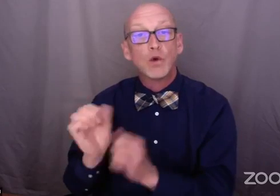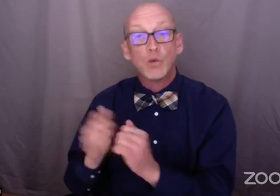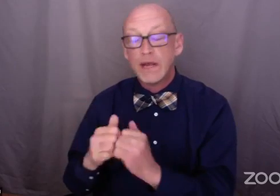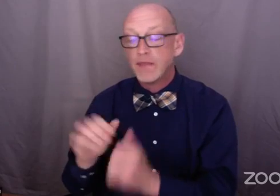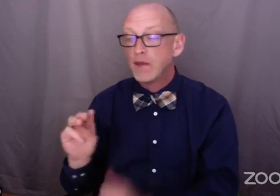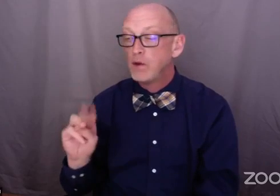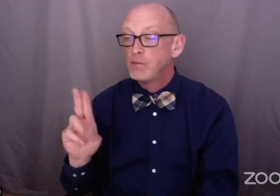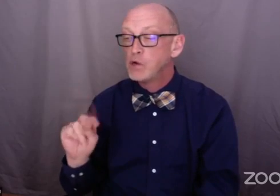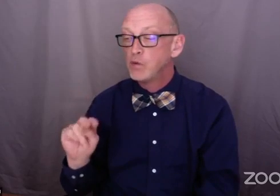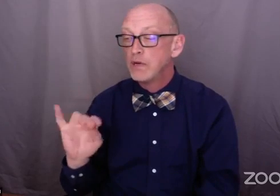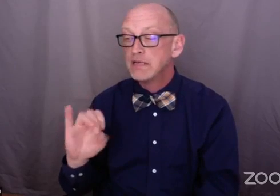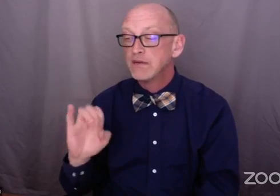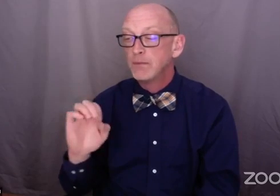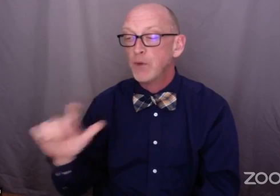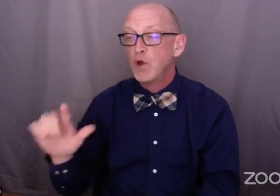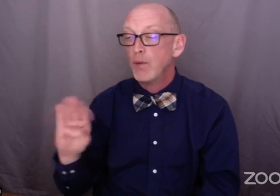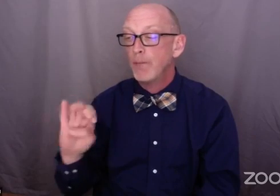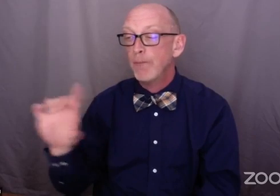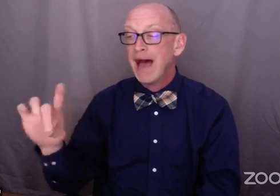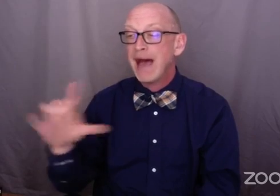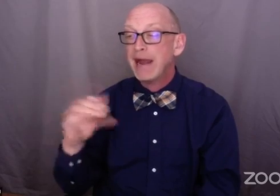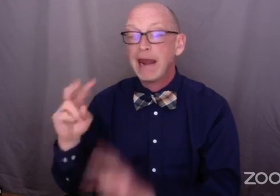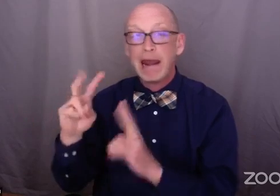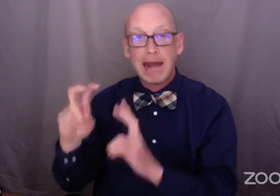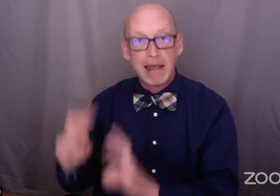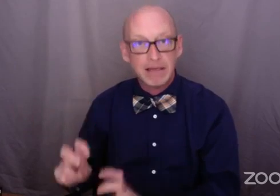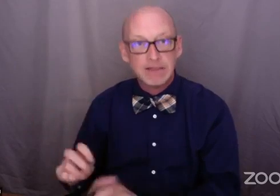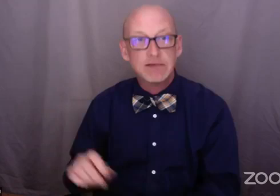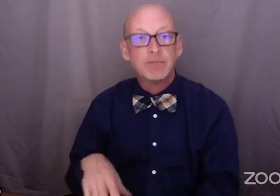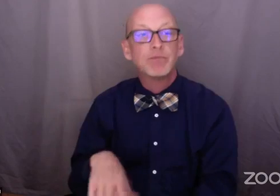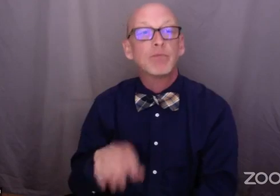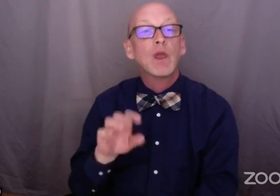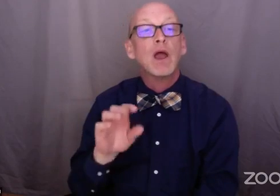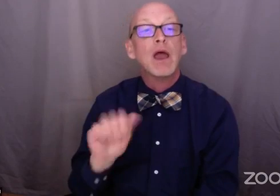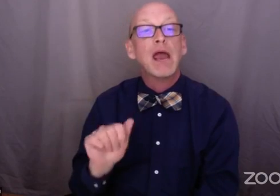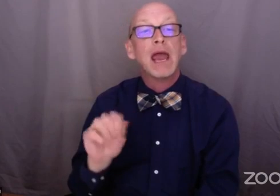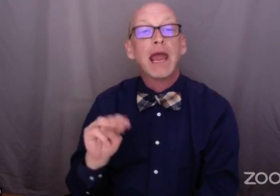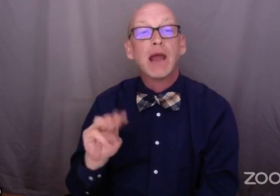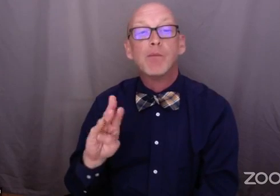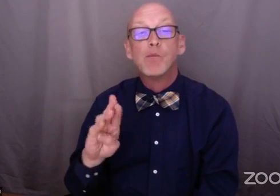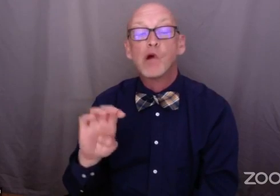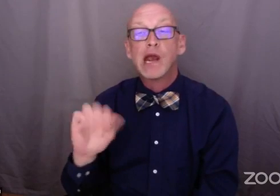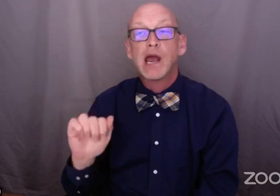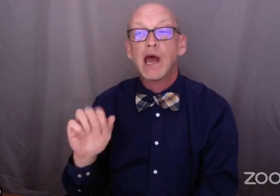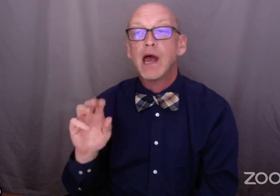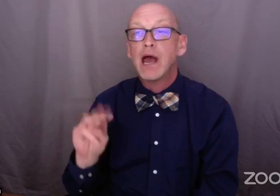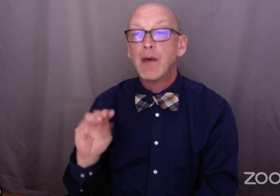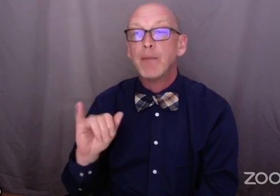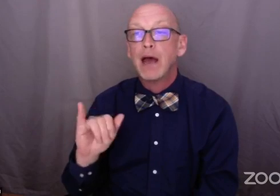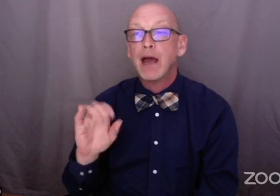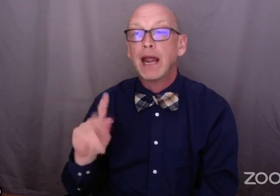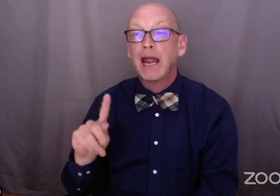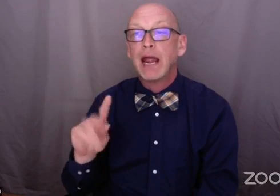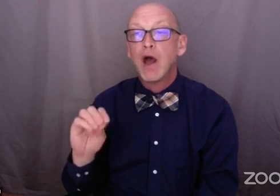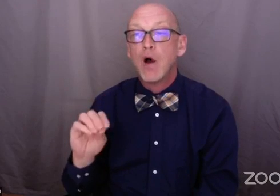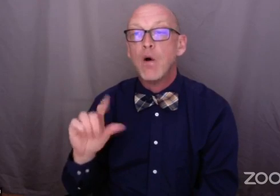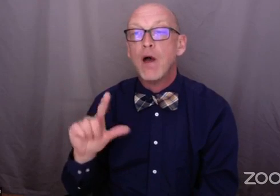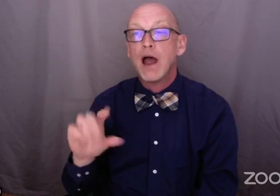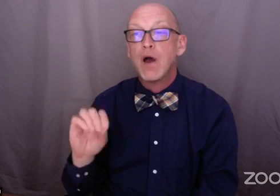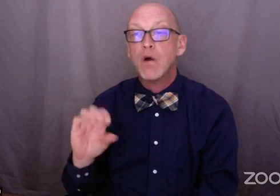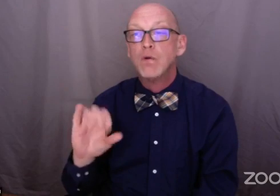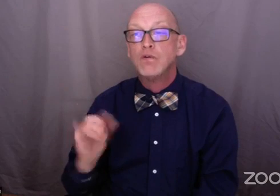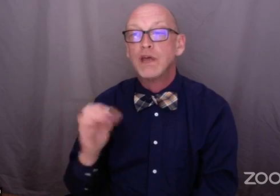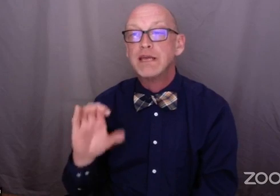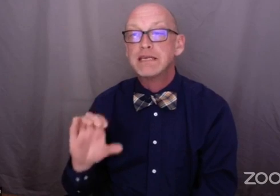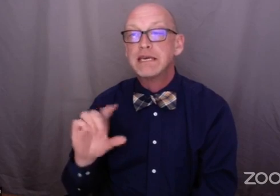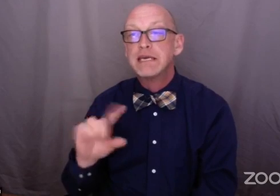and analysis. And Bria Mikolajczyk, my friend again, another friend, is a real estate developer. I've known